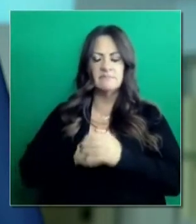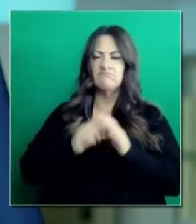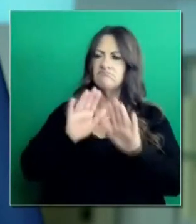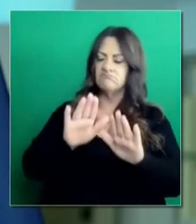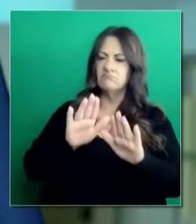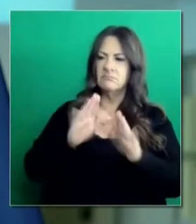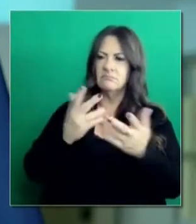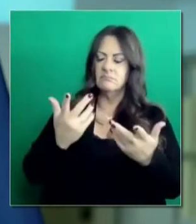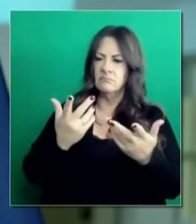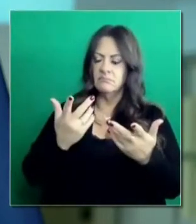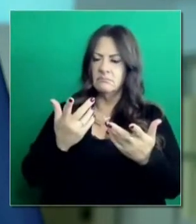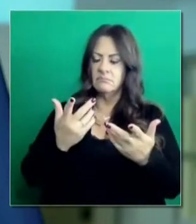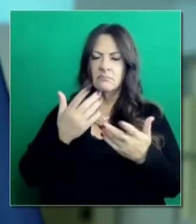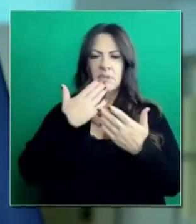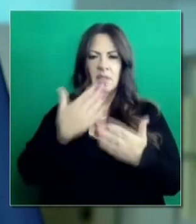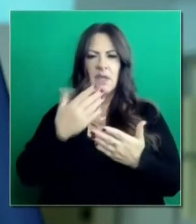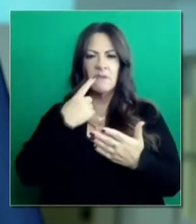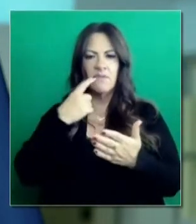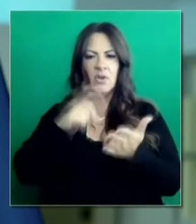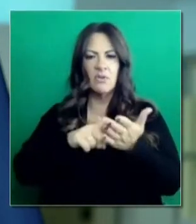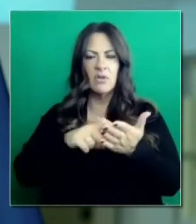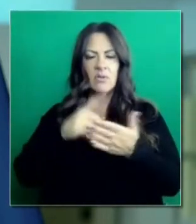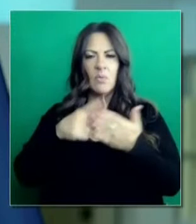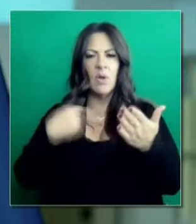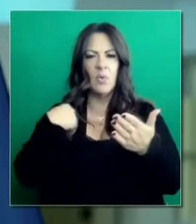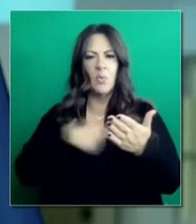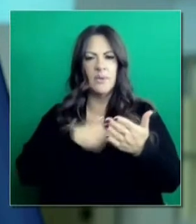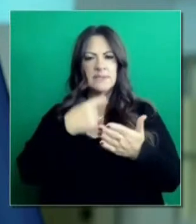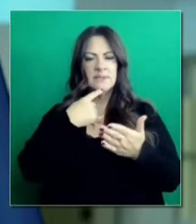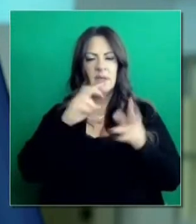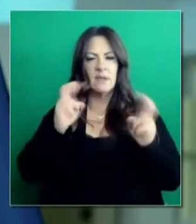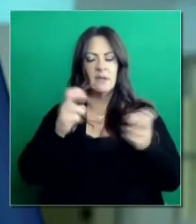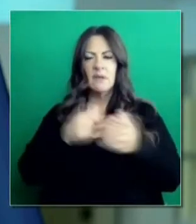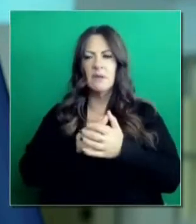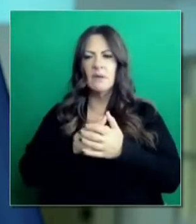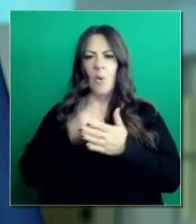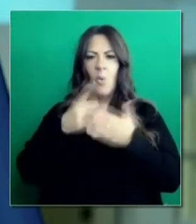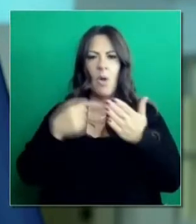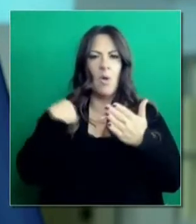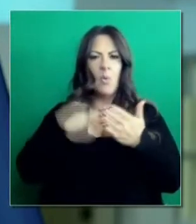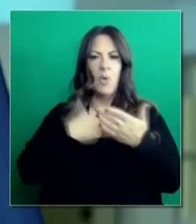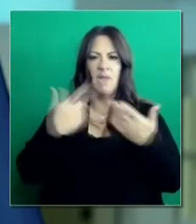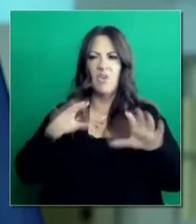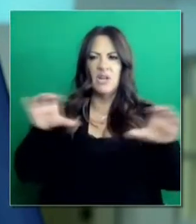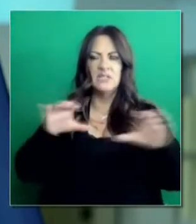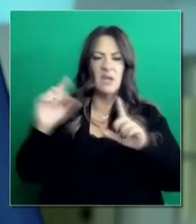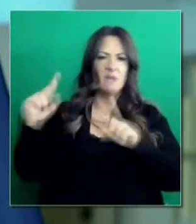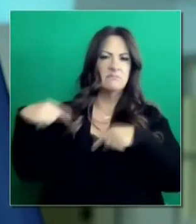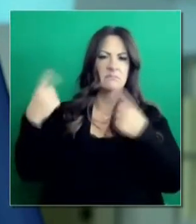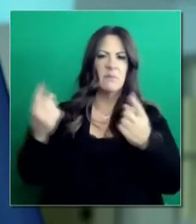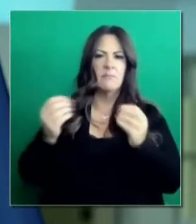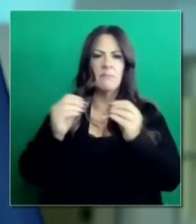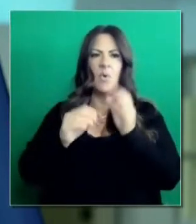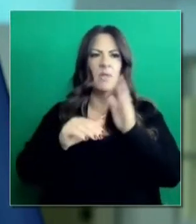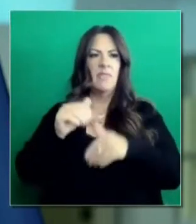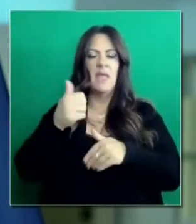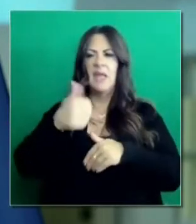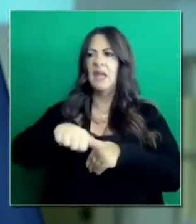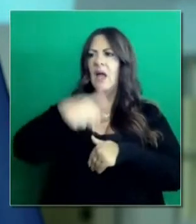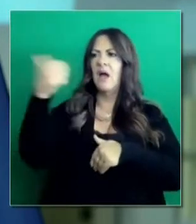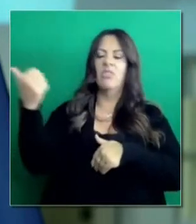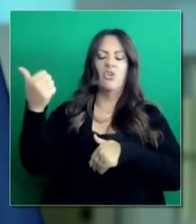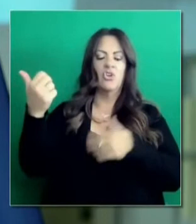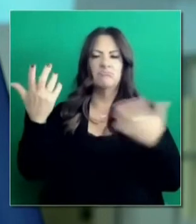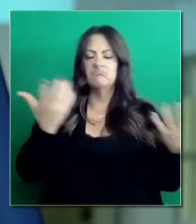but may I, for what we've done more than any administration in modern history to invest